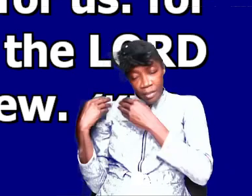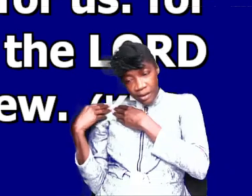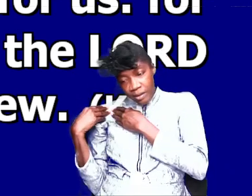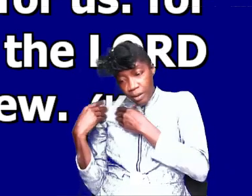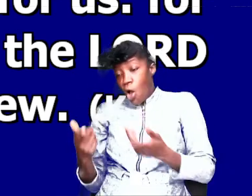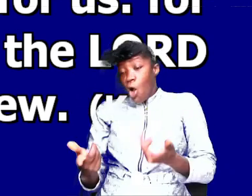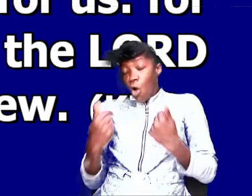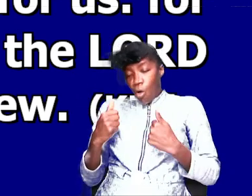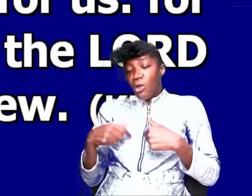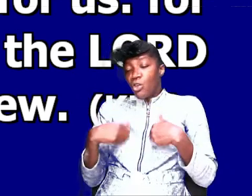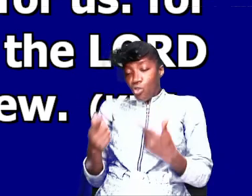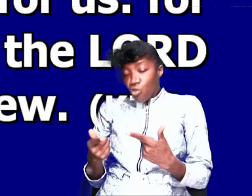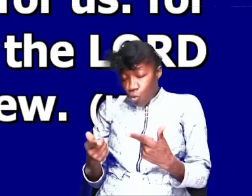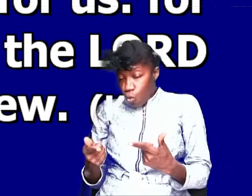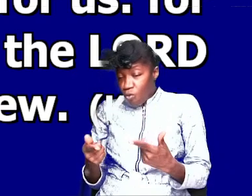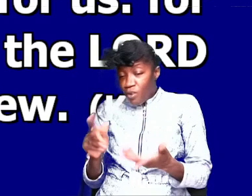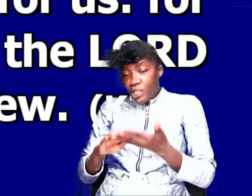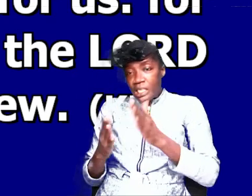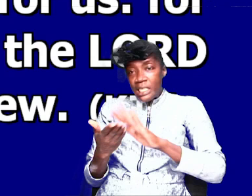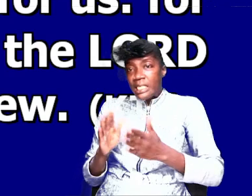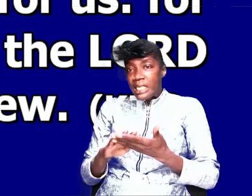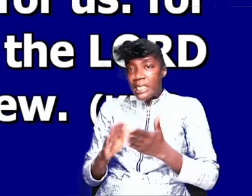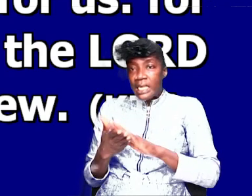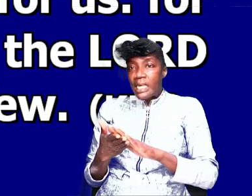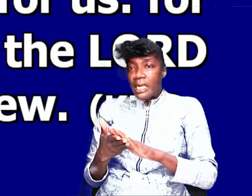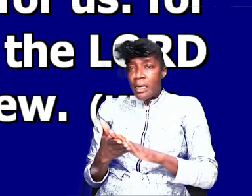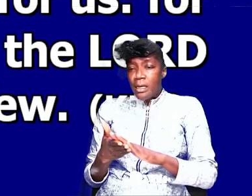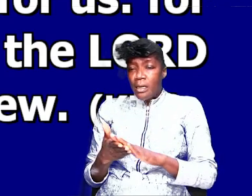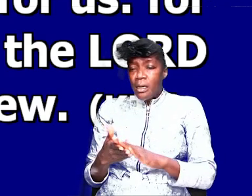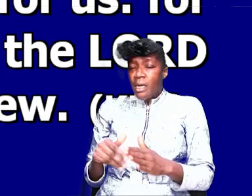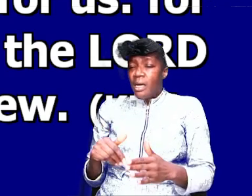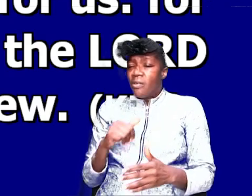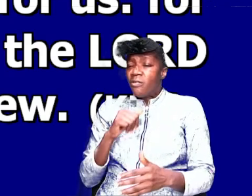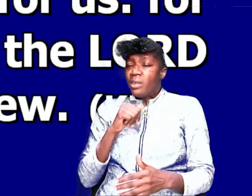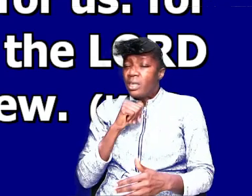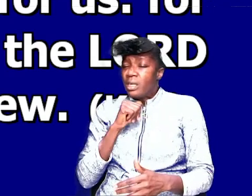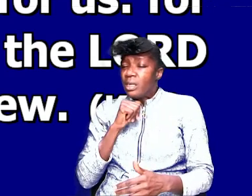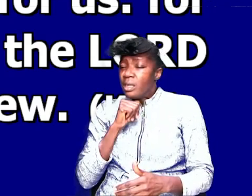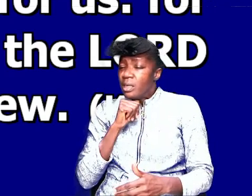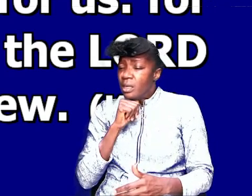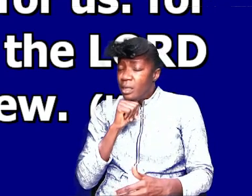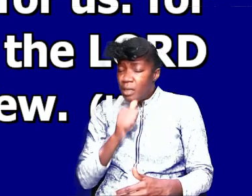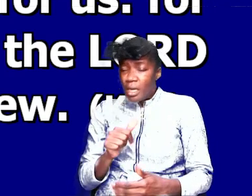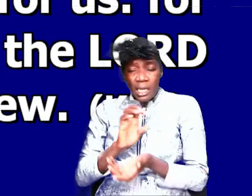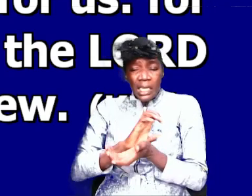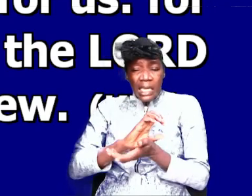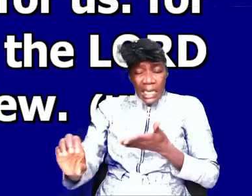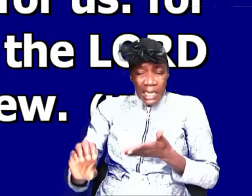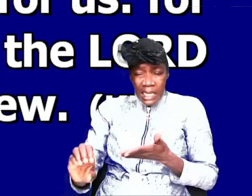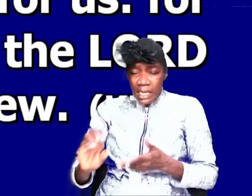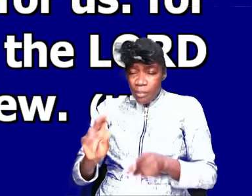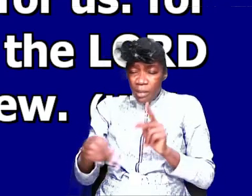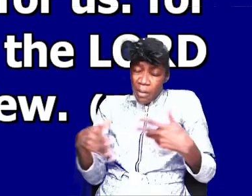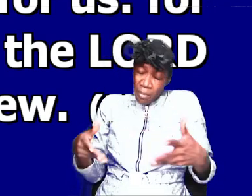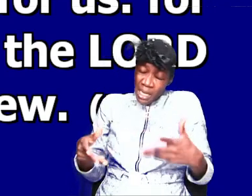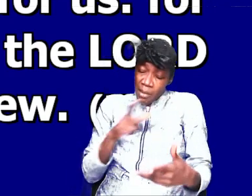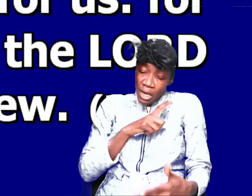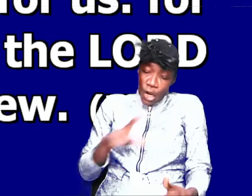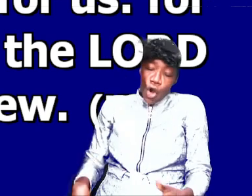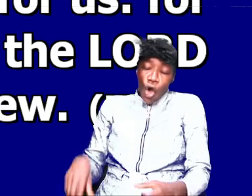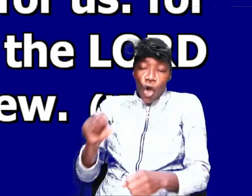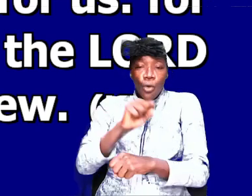over unto the garrison of these uncircumcised. It may be that the Lord will work for us, for there